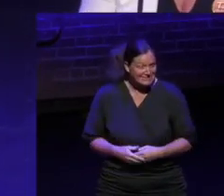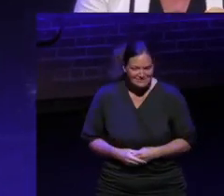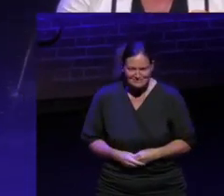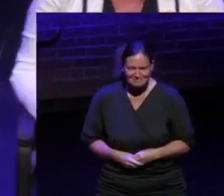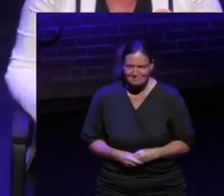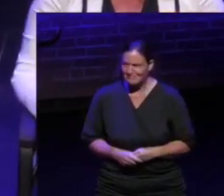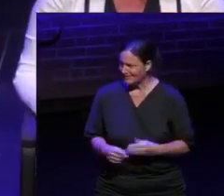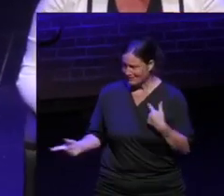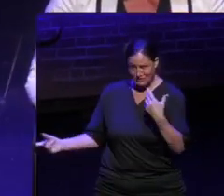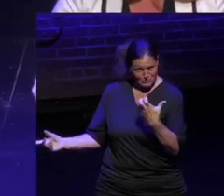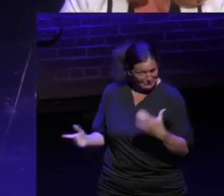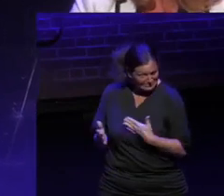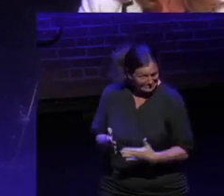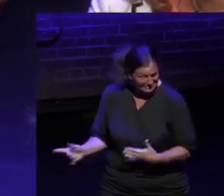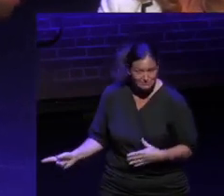you're Did you want to sing?